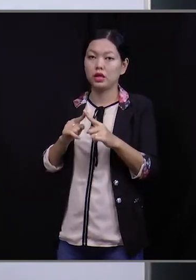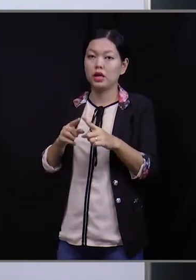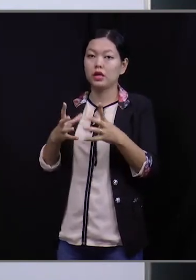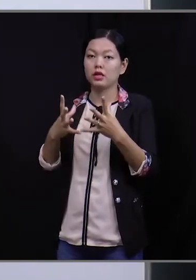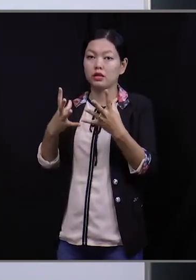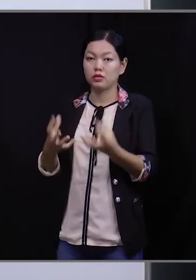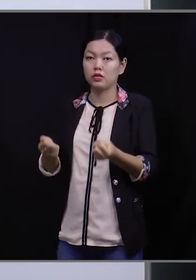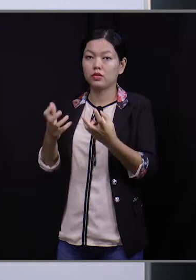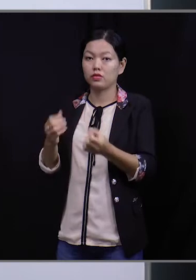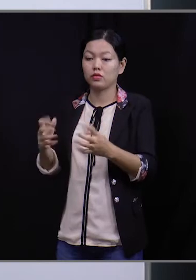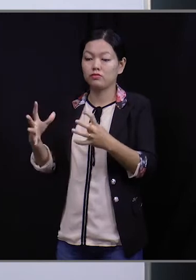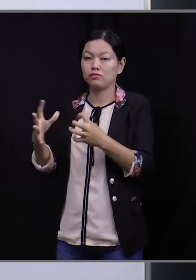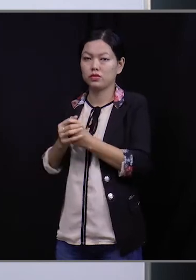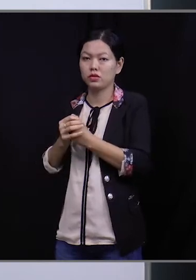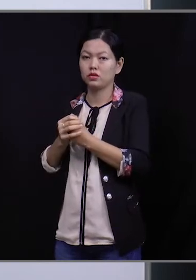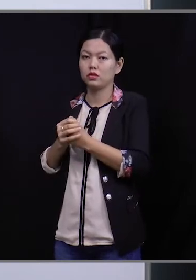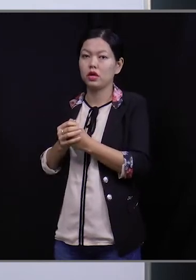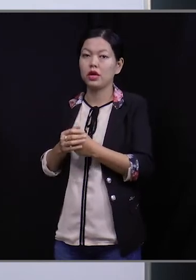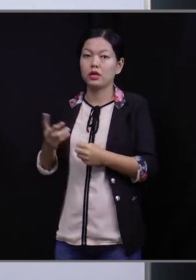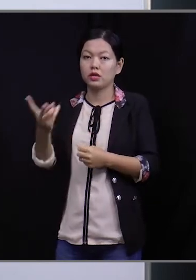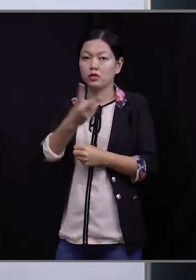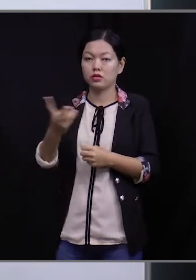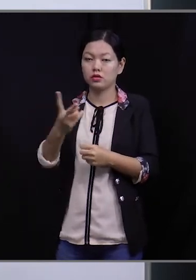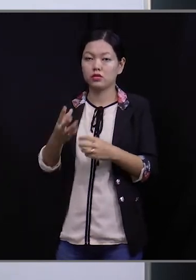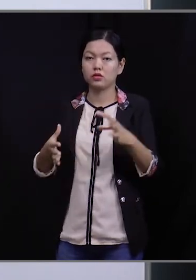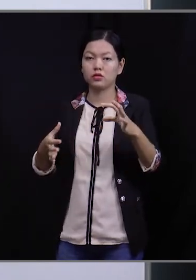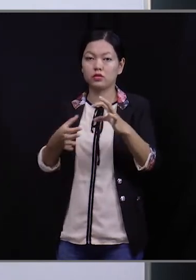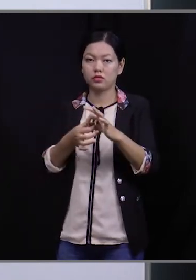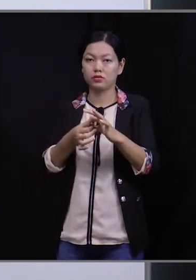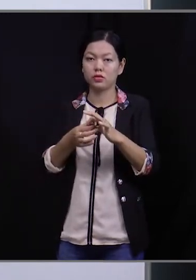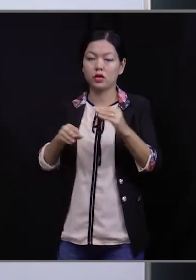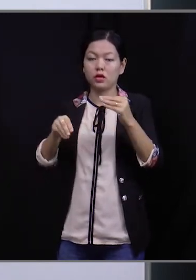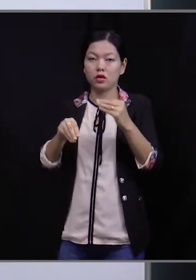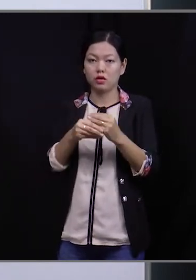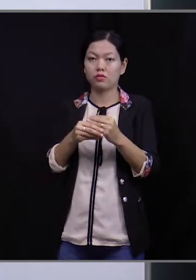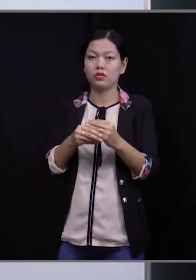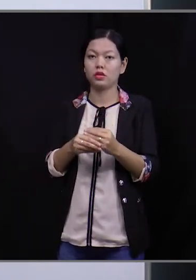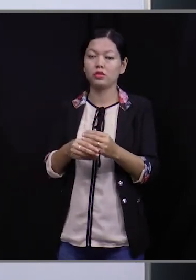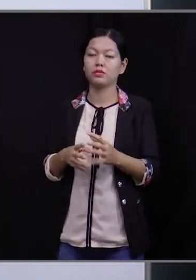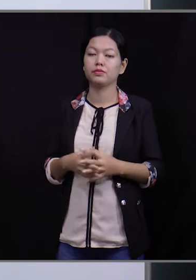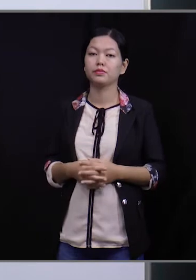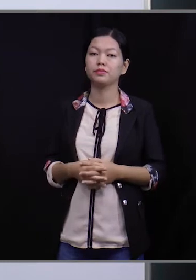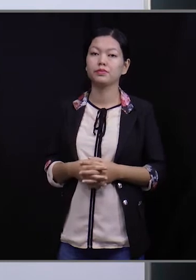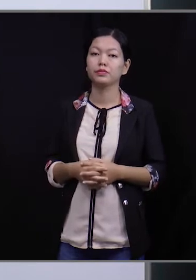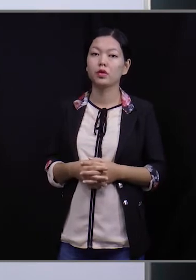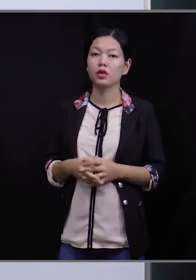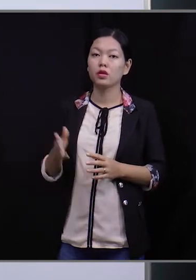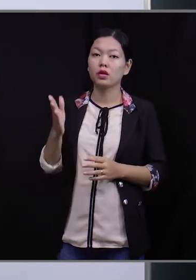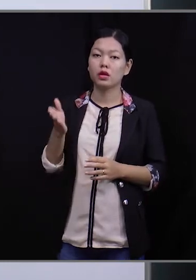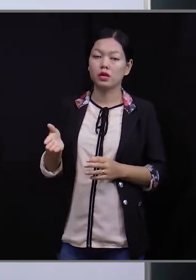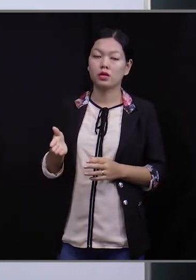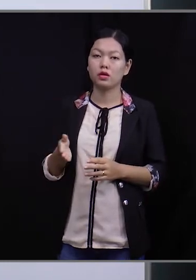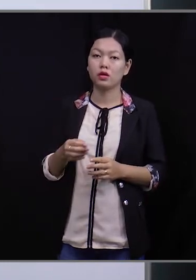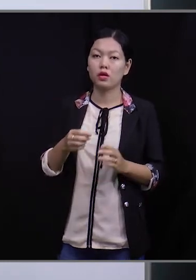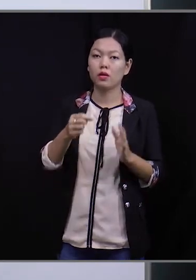will be applied at a time. Clear or not? So I want us to discuss the measures one after the other.